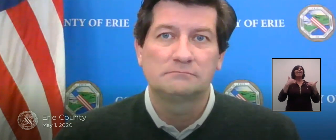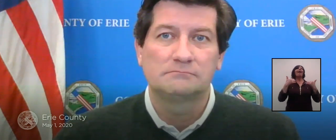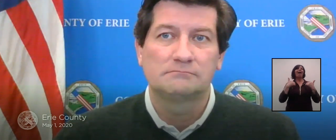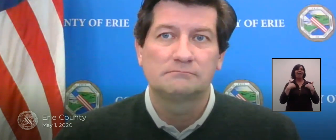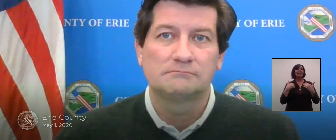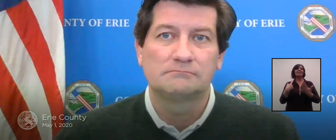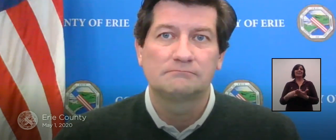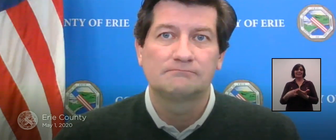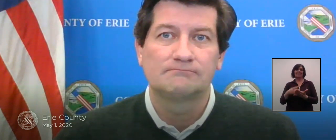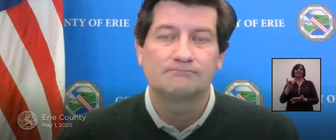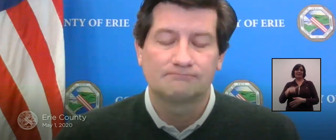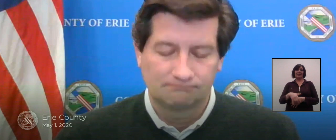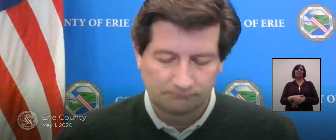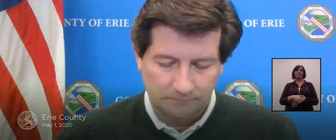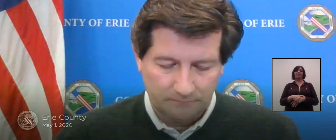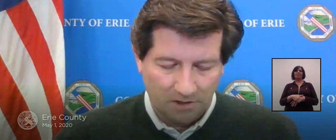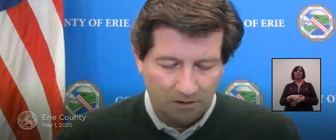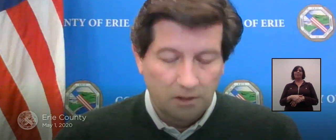occurred.